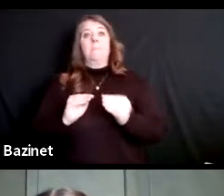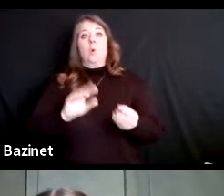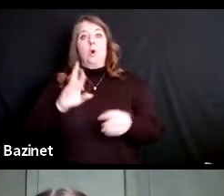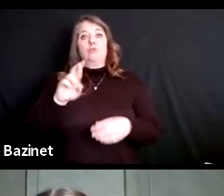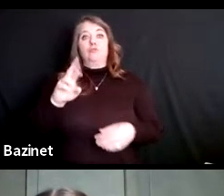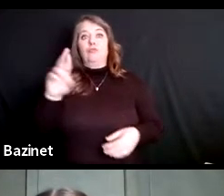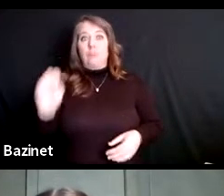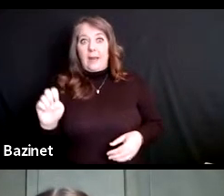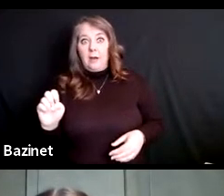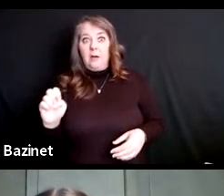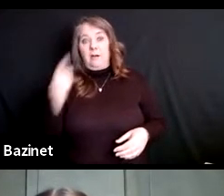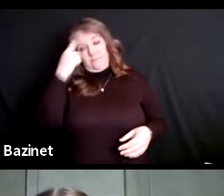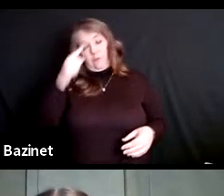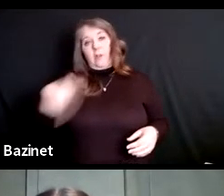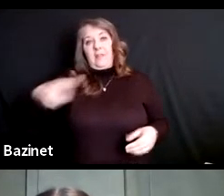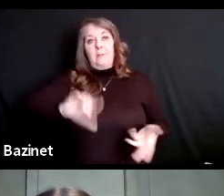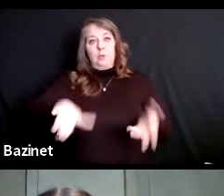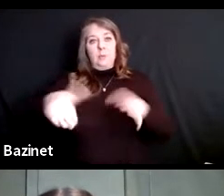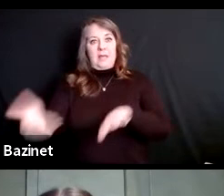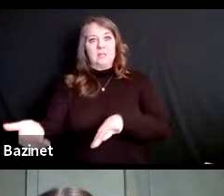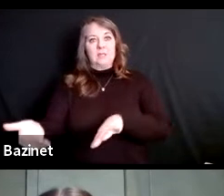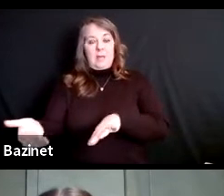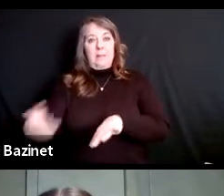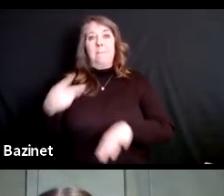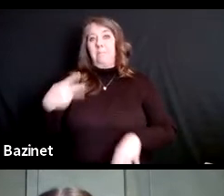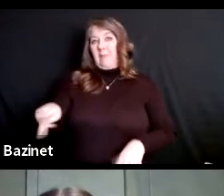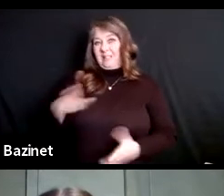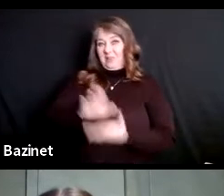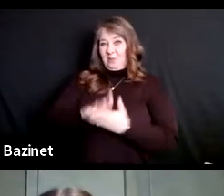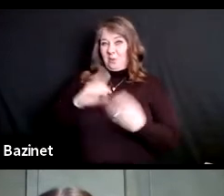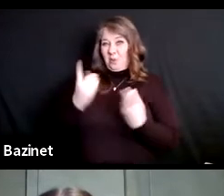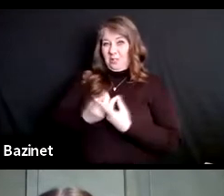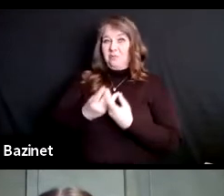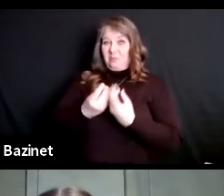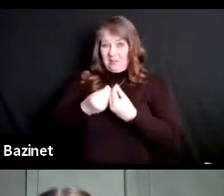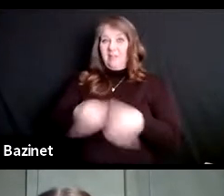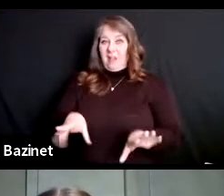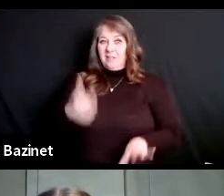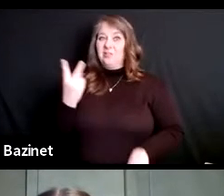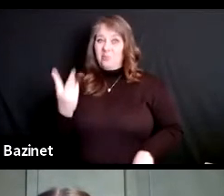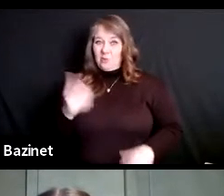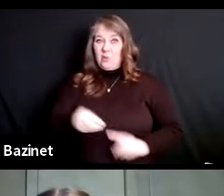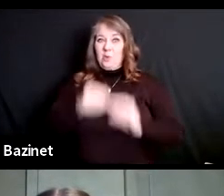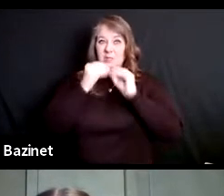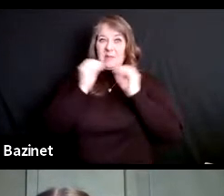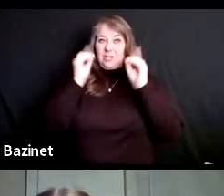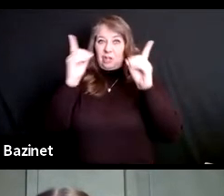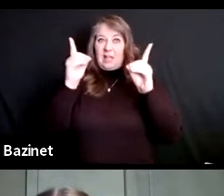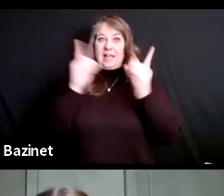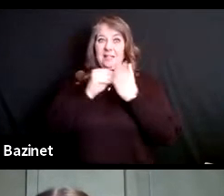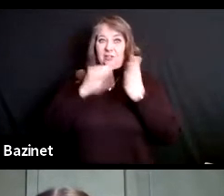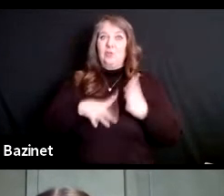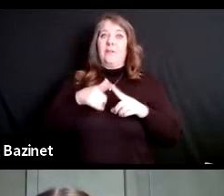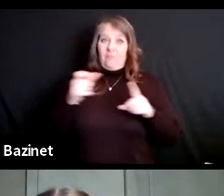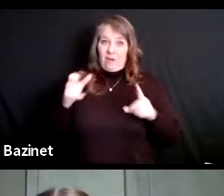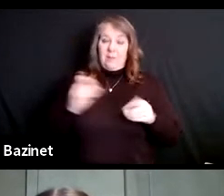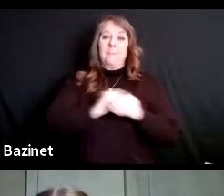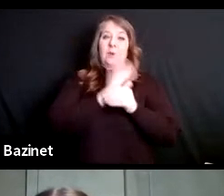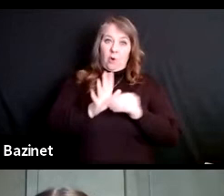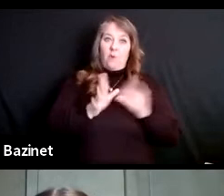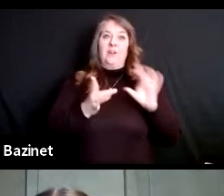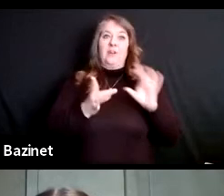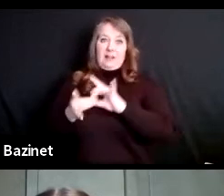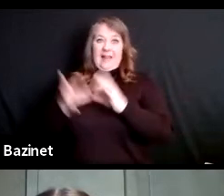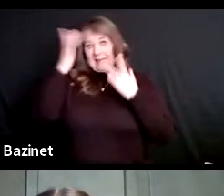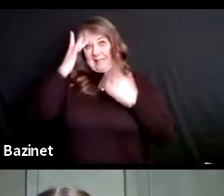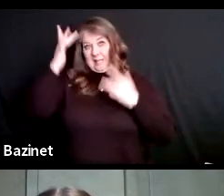away. Pasco School District has lost 2 special education students from COVID-related illness. And yes,